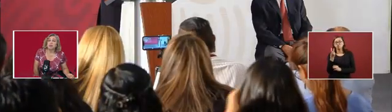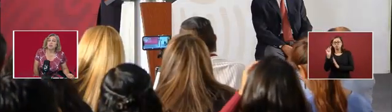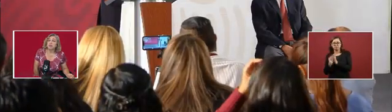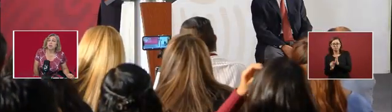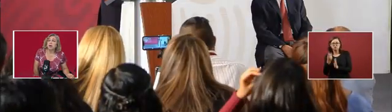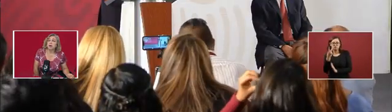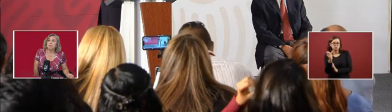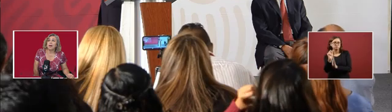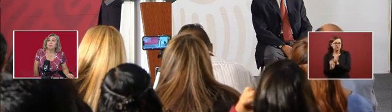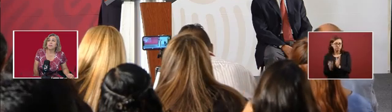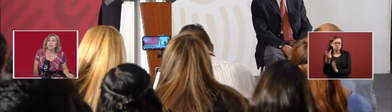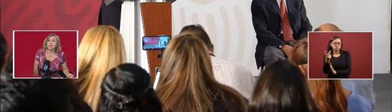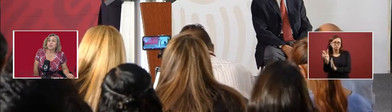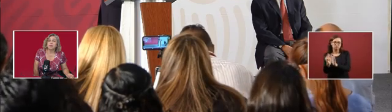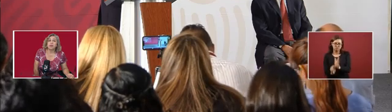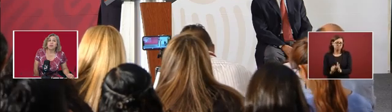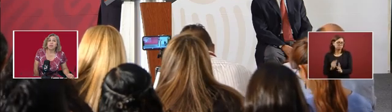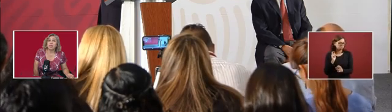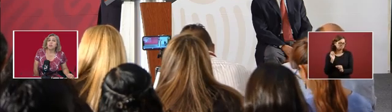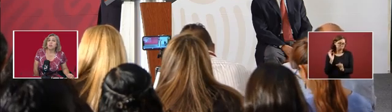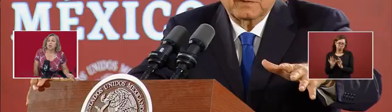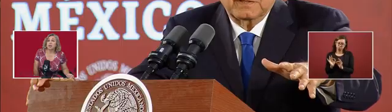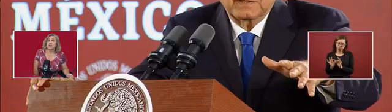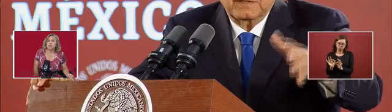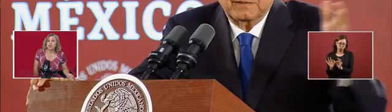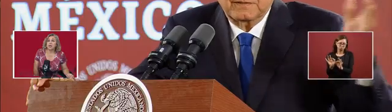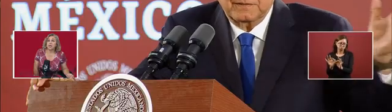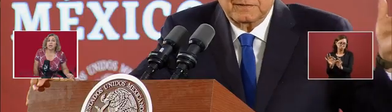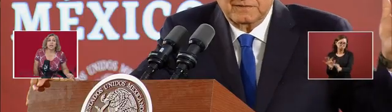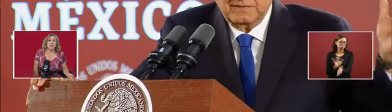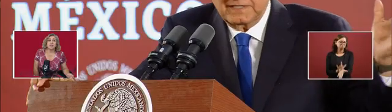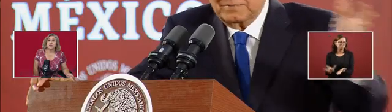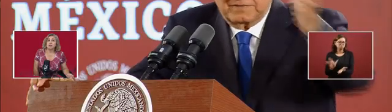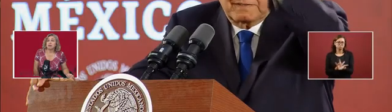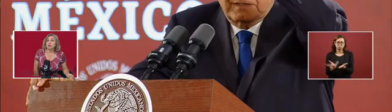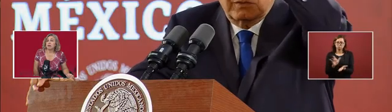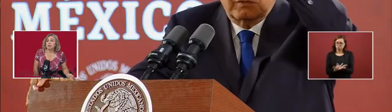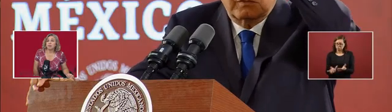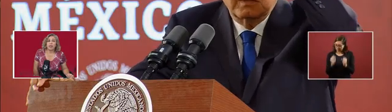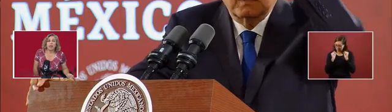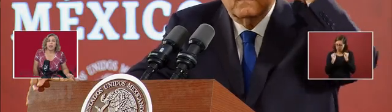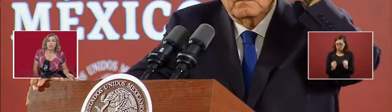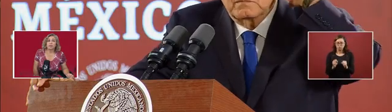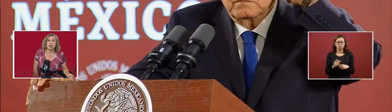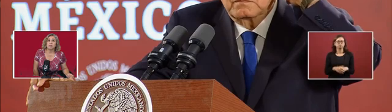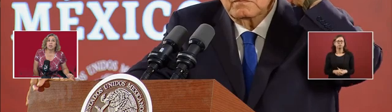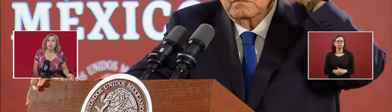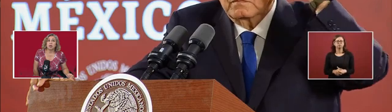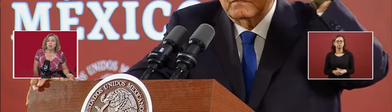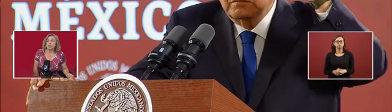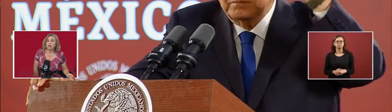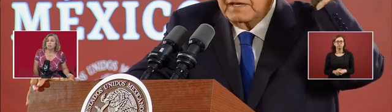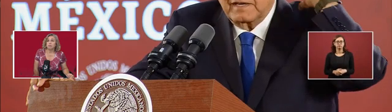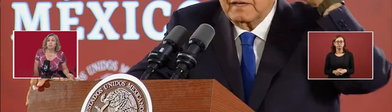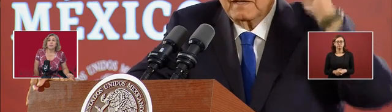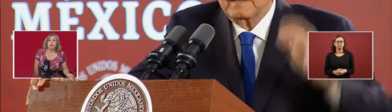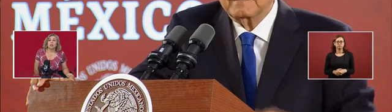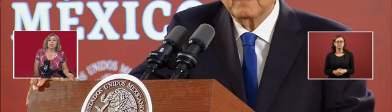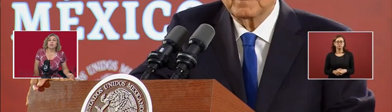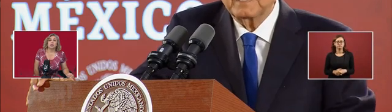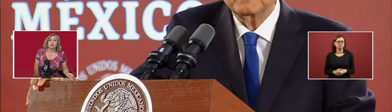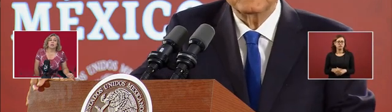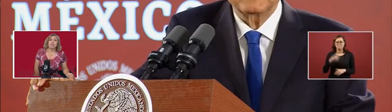Michigan in Romero. They need to be where que estén ahí. they need to be in the middle of it, not in